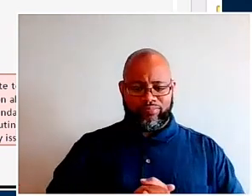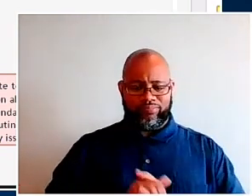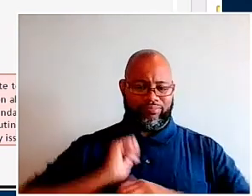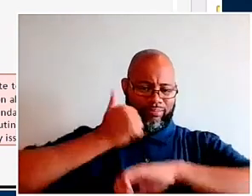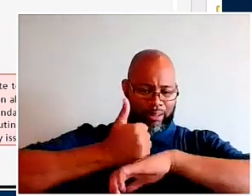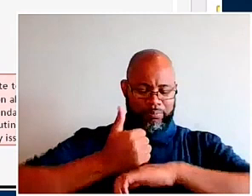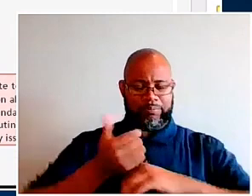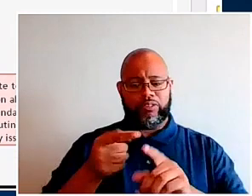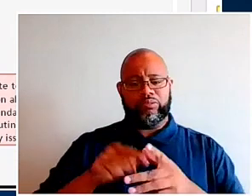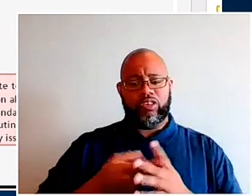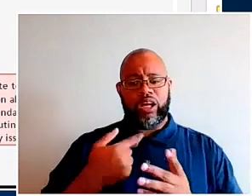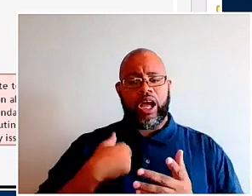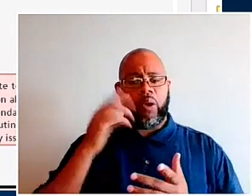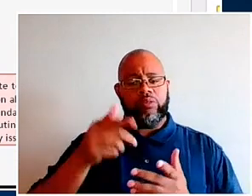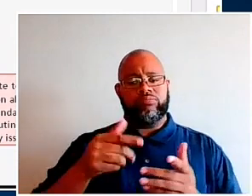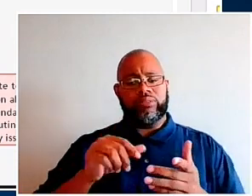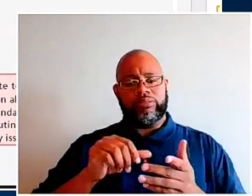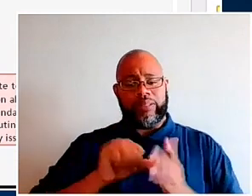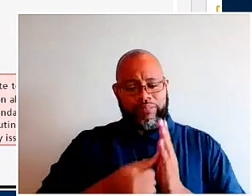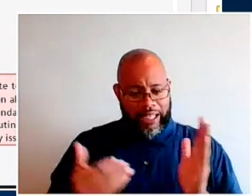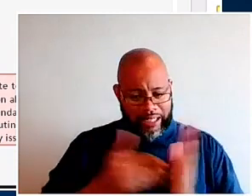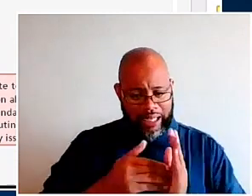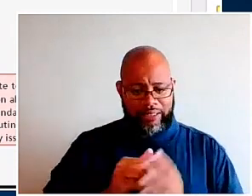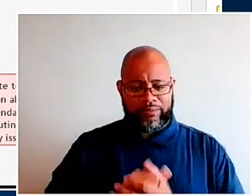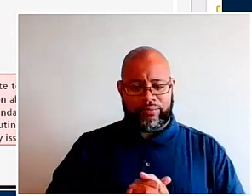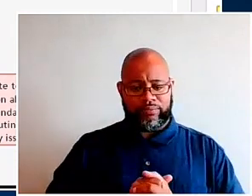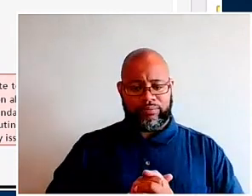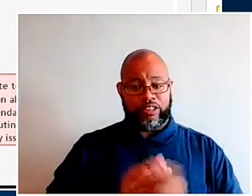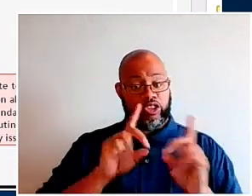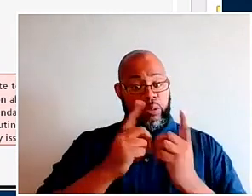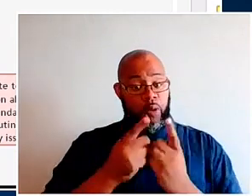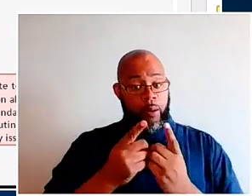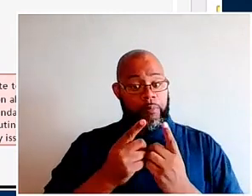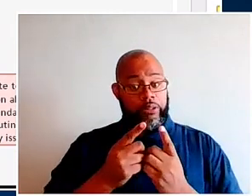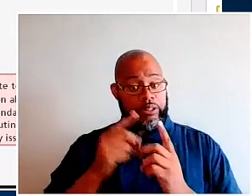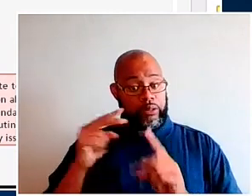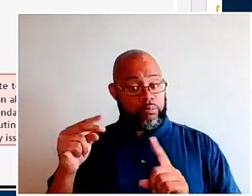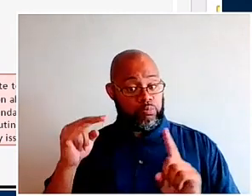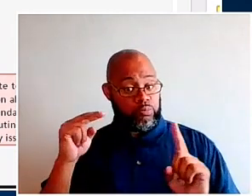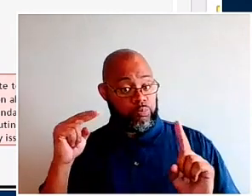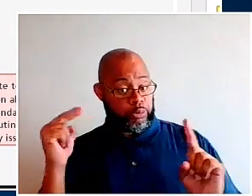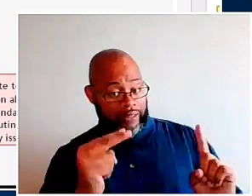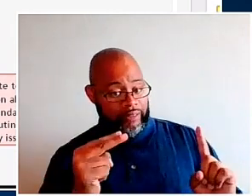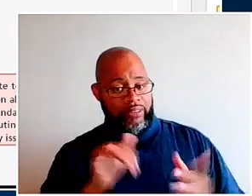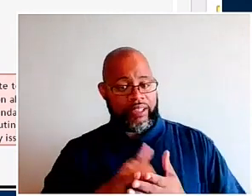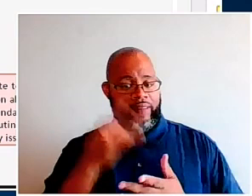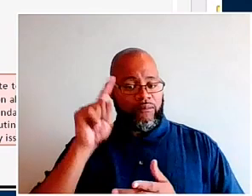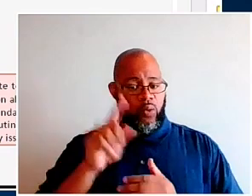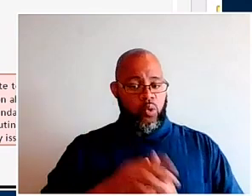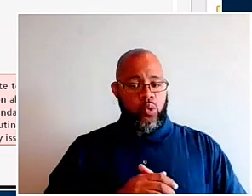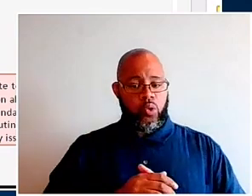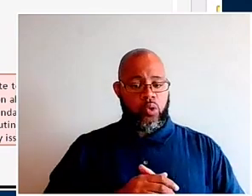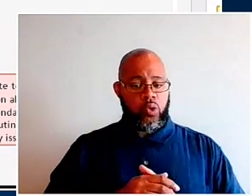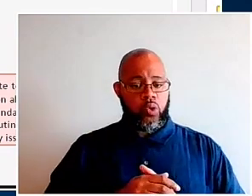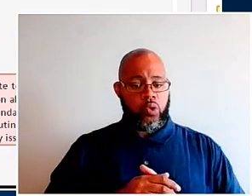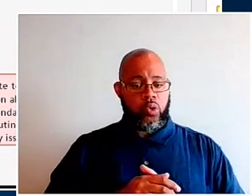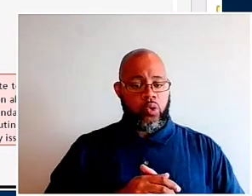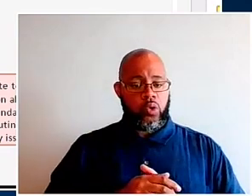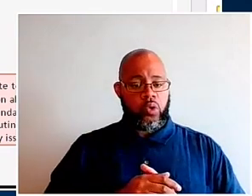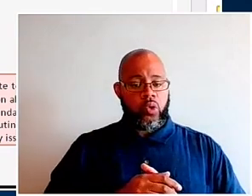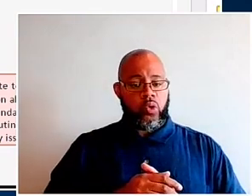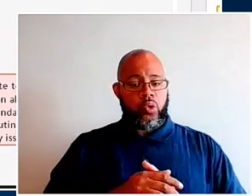Again, I'll just reiterate the department's position that this is meant to be for minor, and I stress minor, prior year